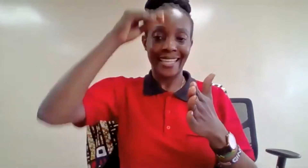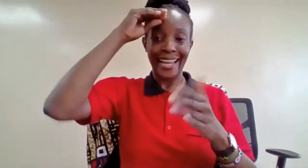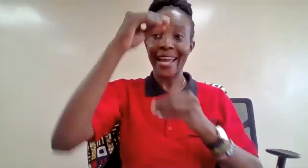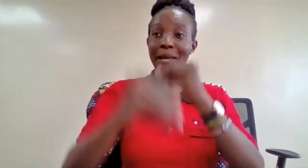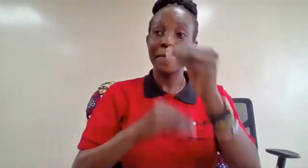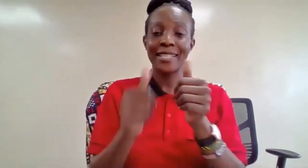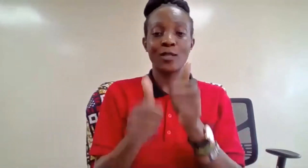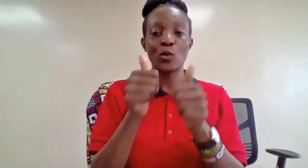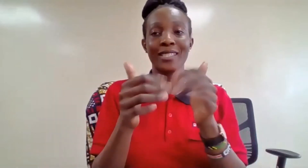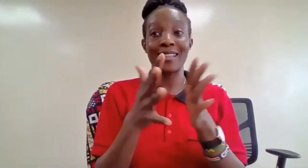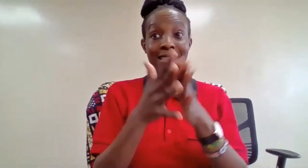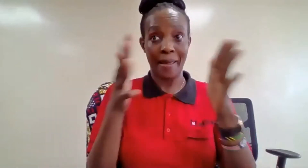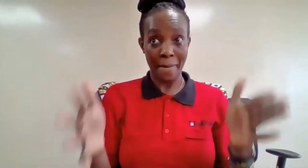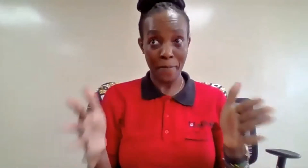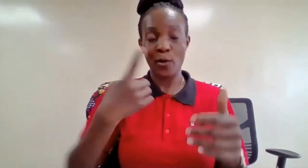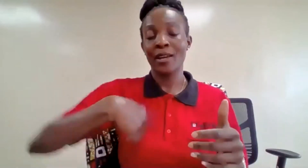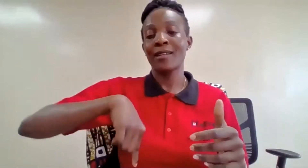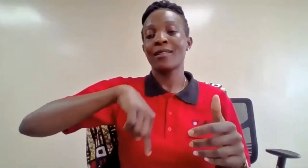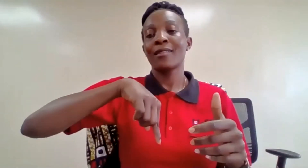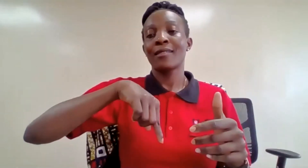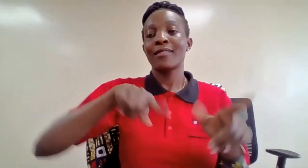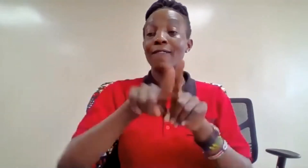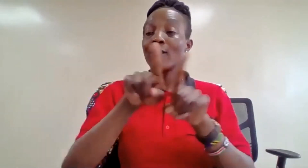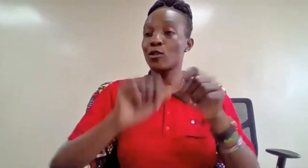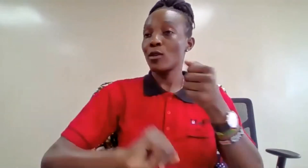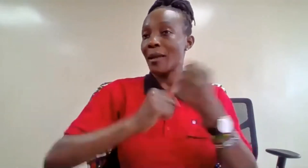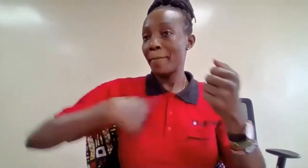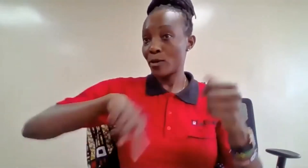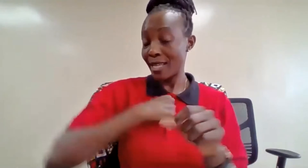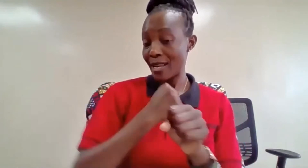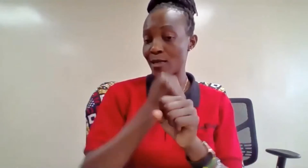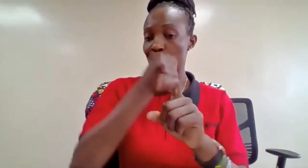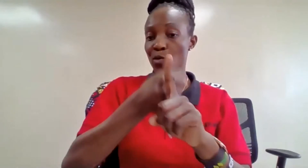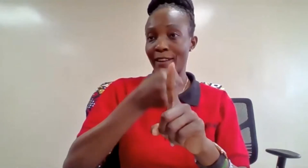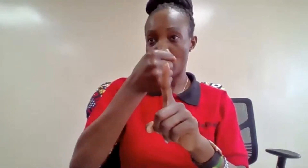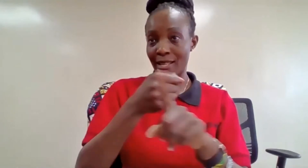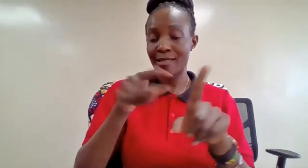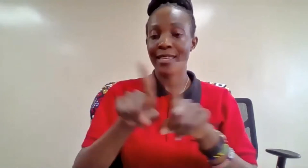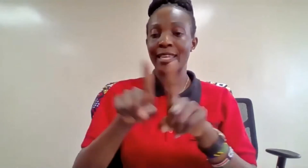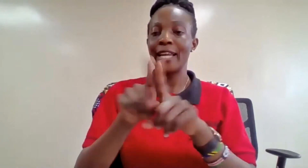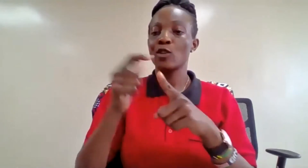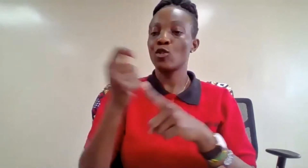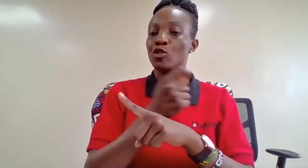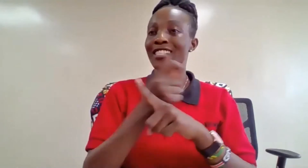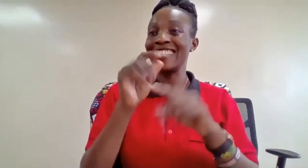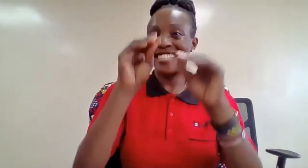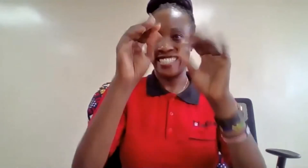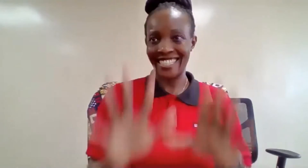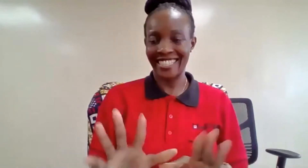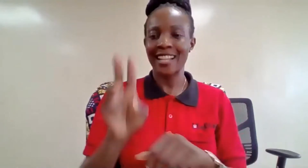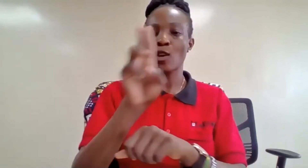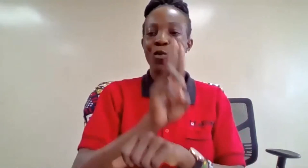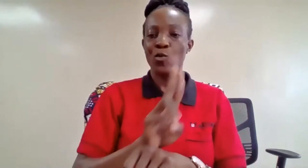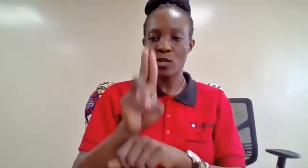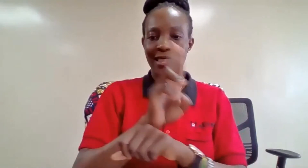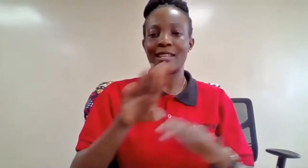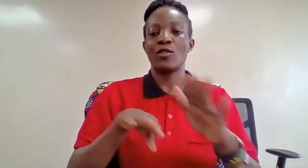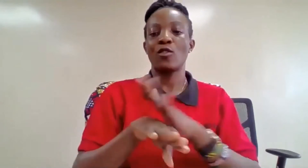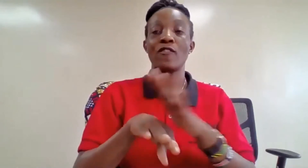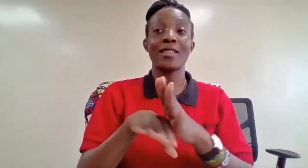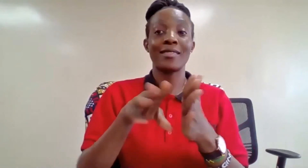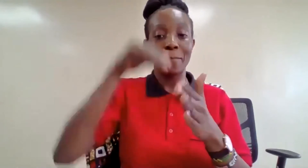mention just a few, we have the National Council of Persons with Disabilities, we have KISE, we have Deaf Child Worldwide, and also